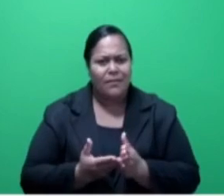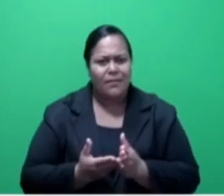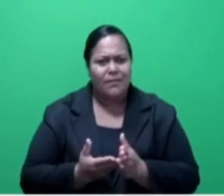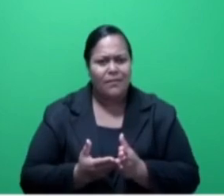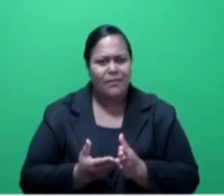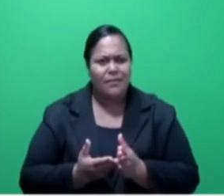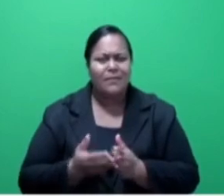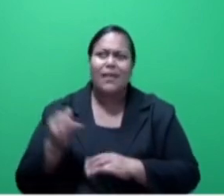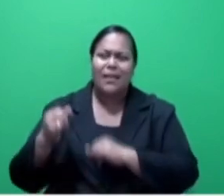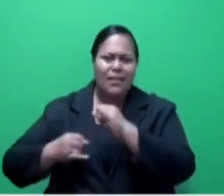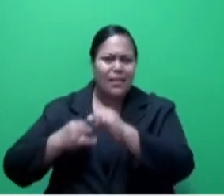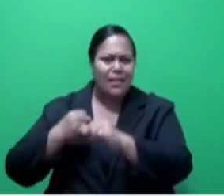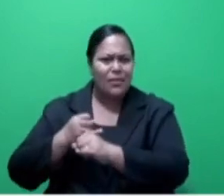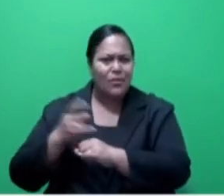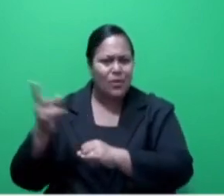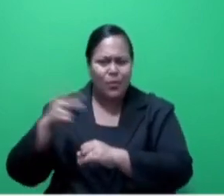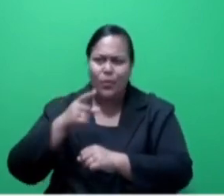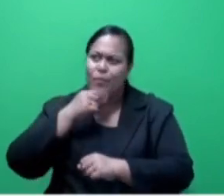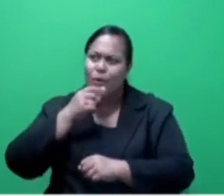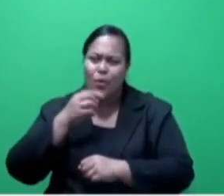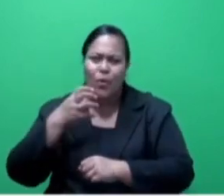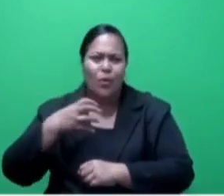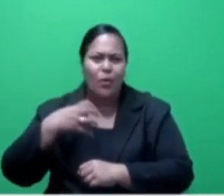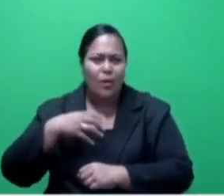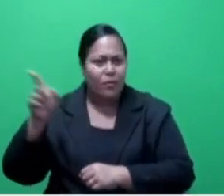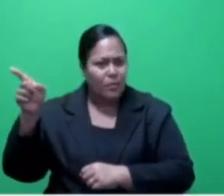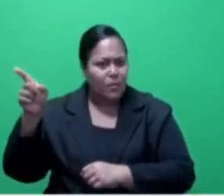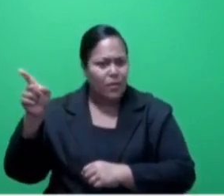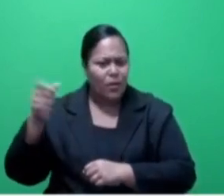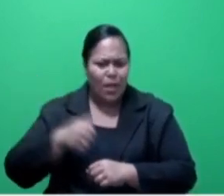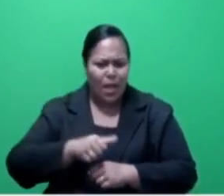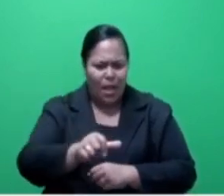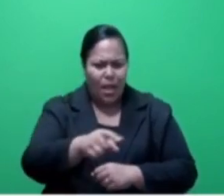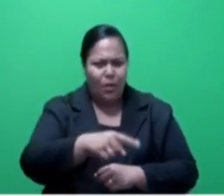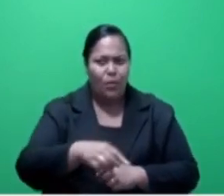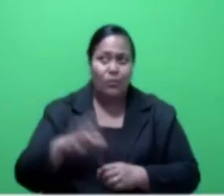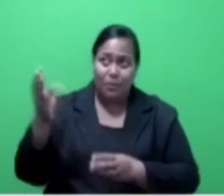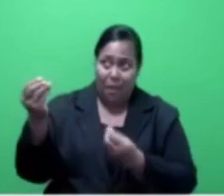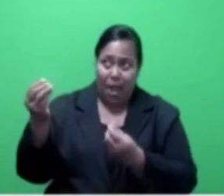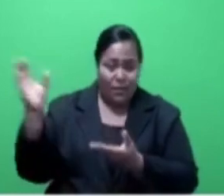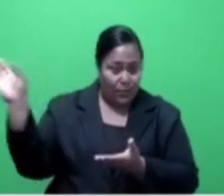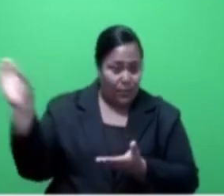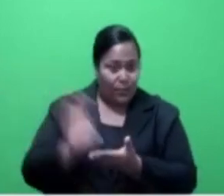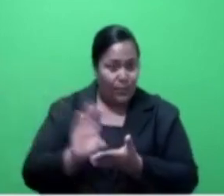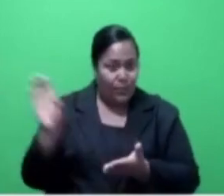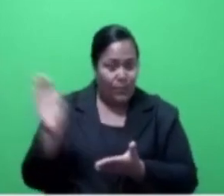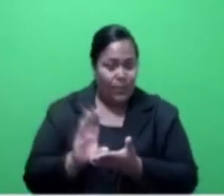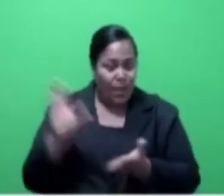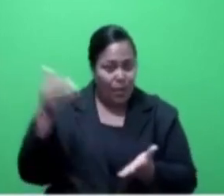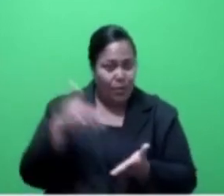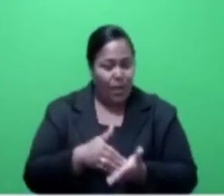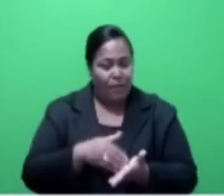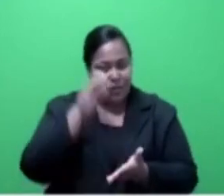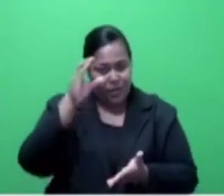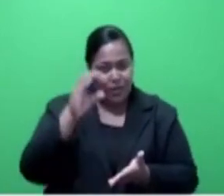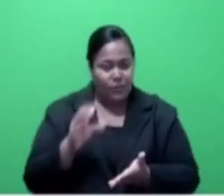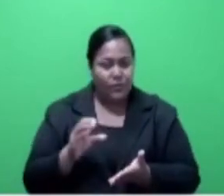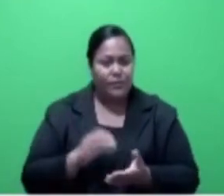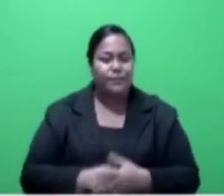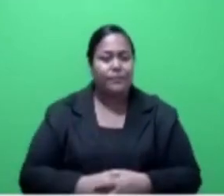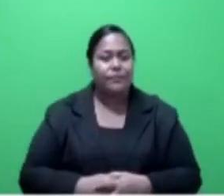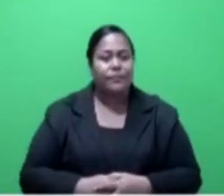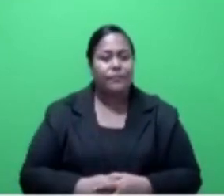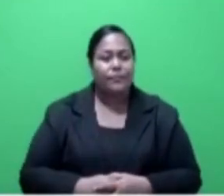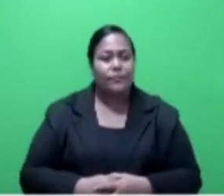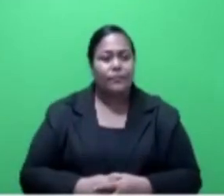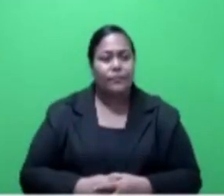By borrowing more from offshore, we are allowing more foreign exchange to actually come into the country, so our foreign exchange is buoyant. As a result of that